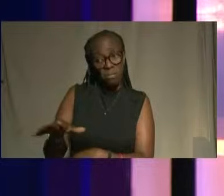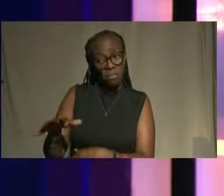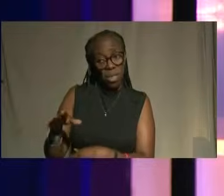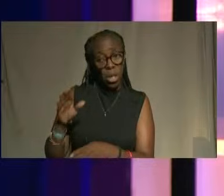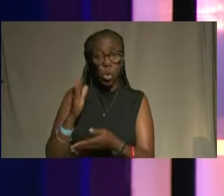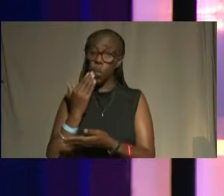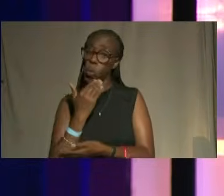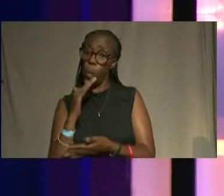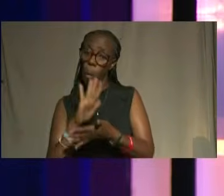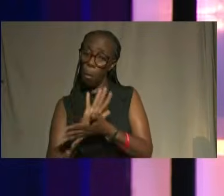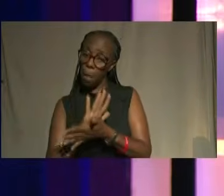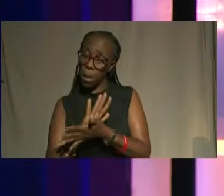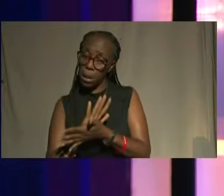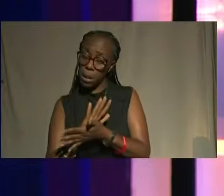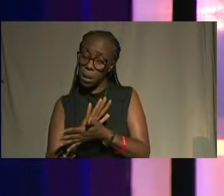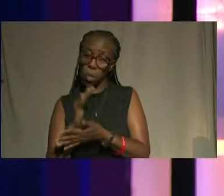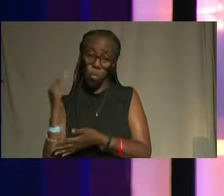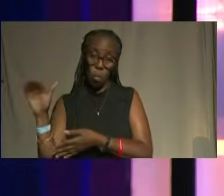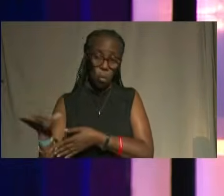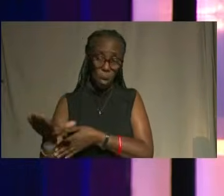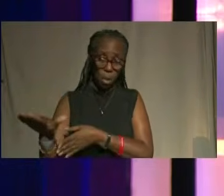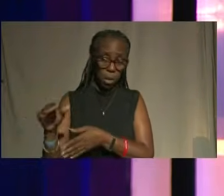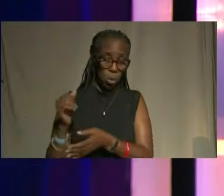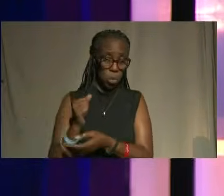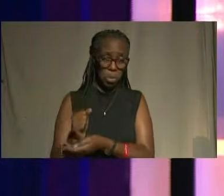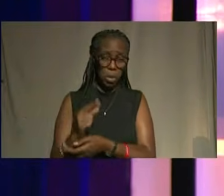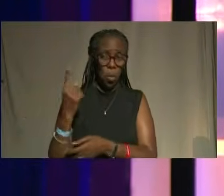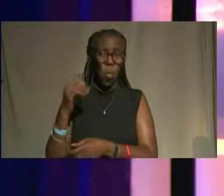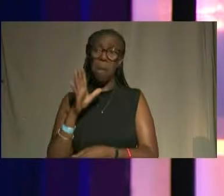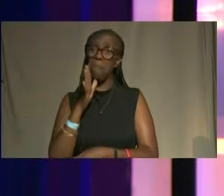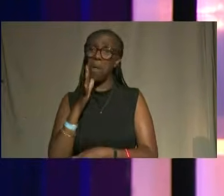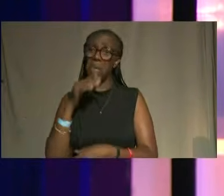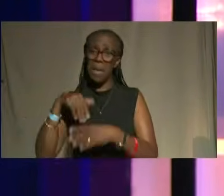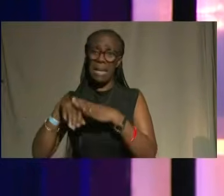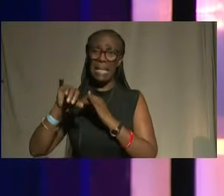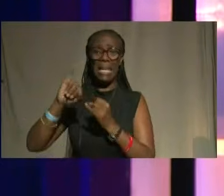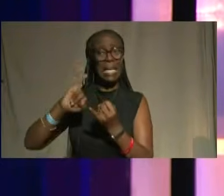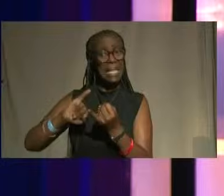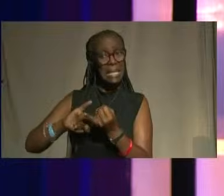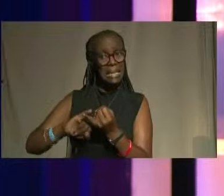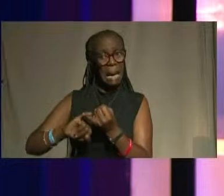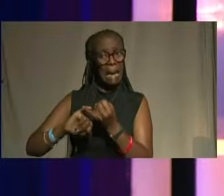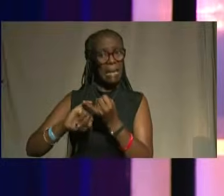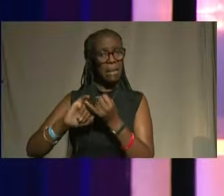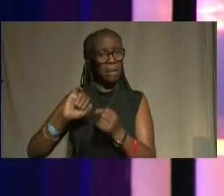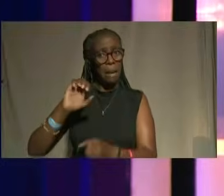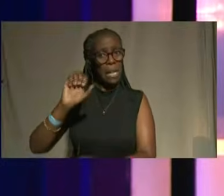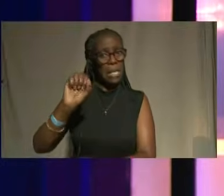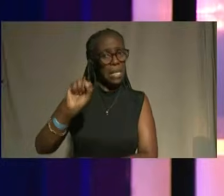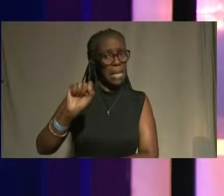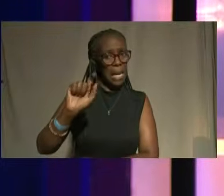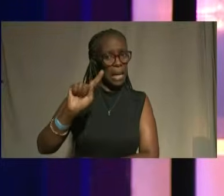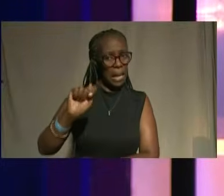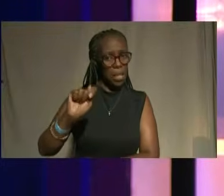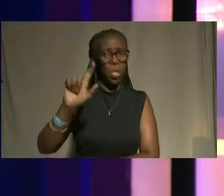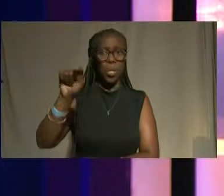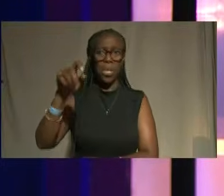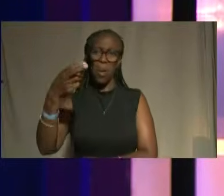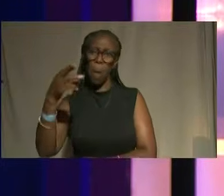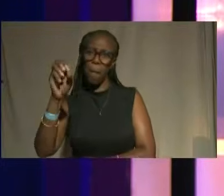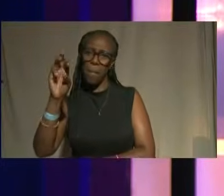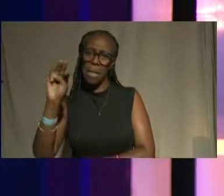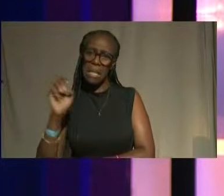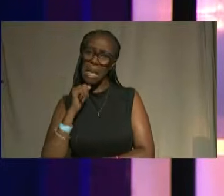precisely because of that. I had one mother in St. Thomas say to me, it costs her $1,200 a day to